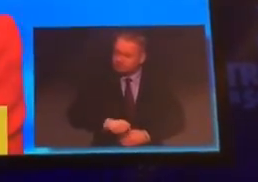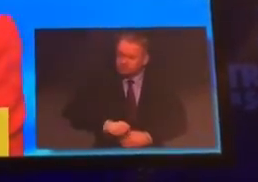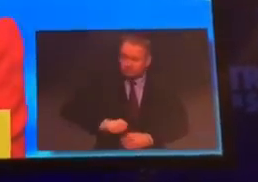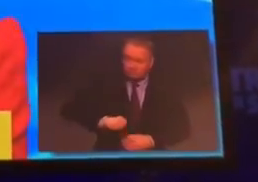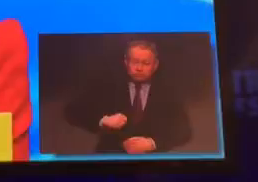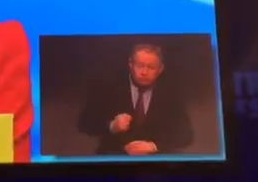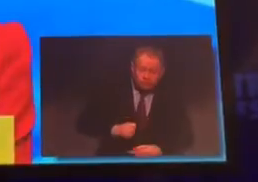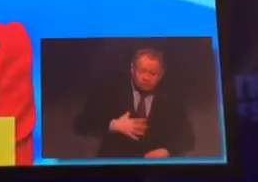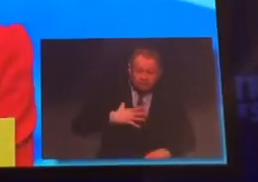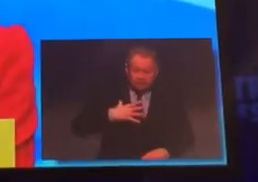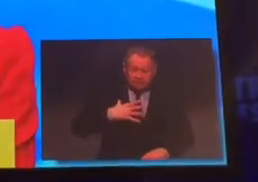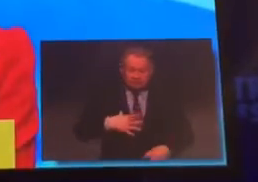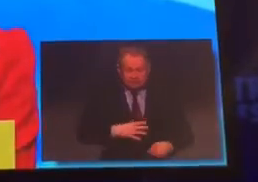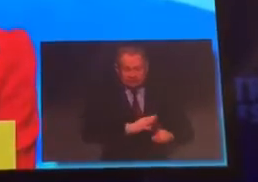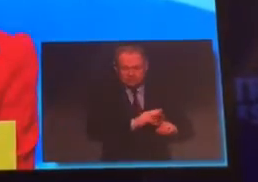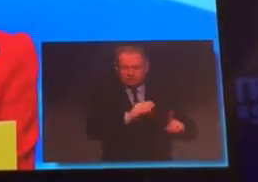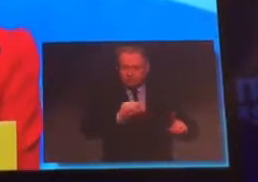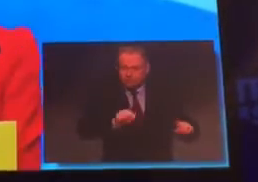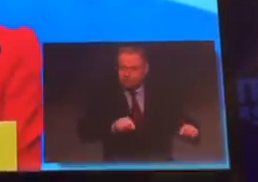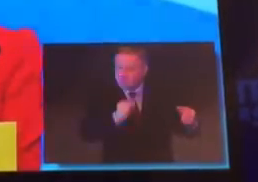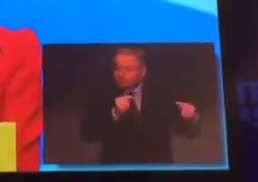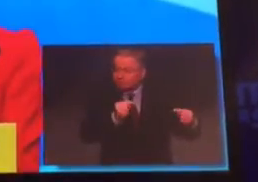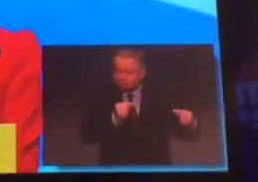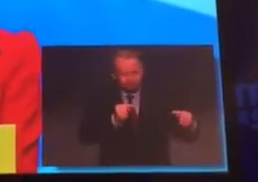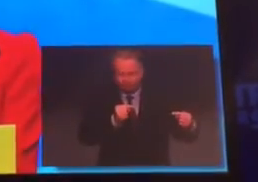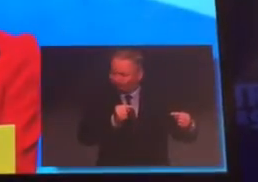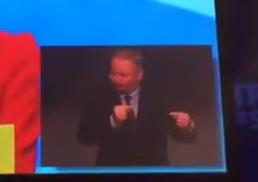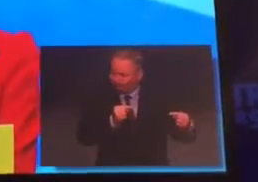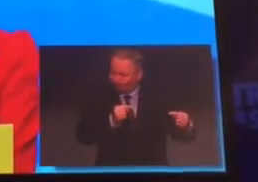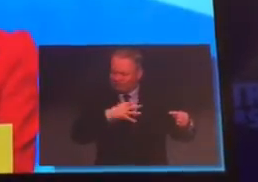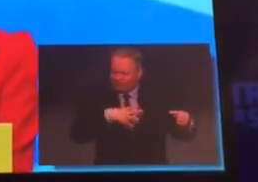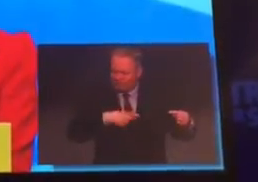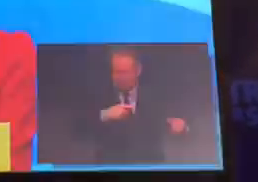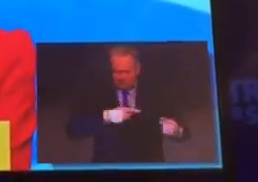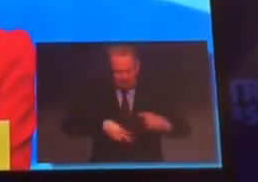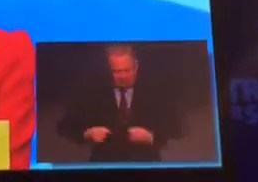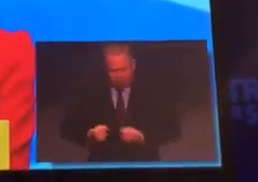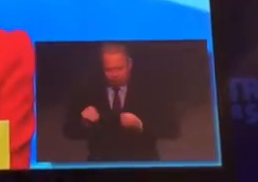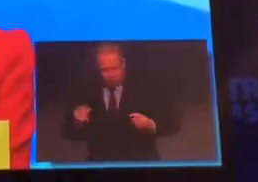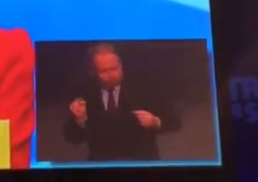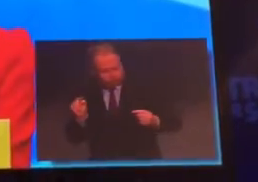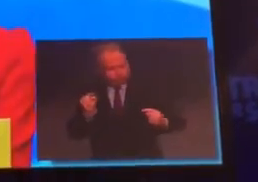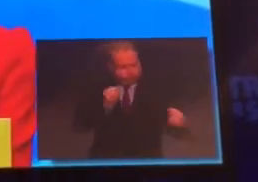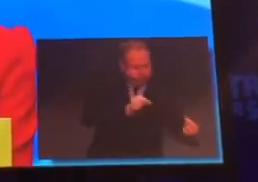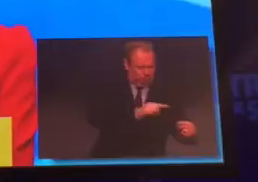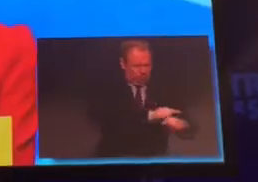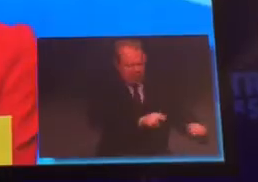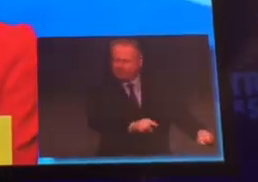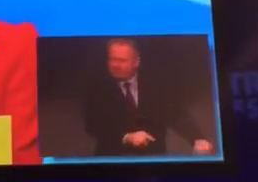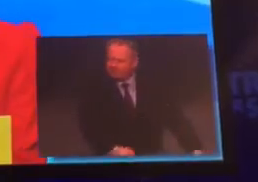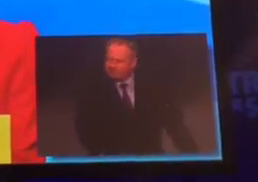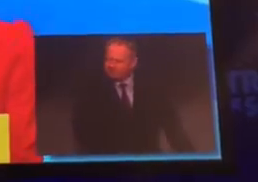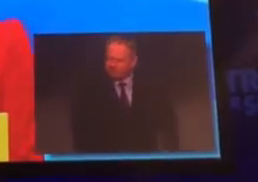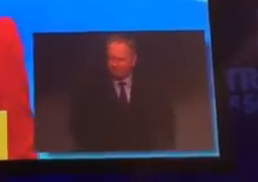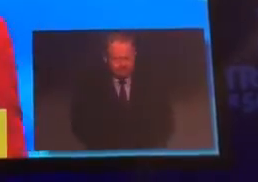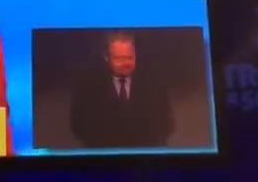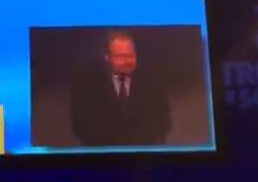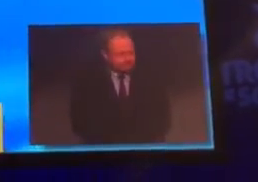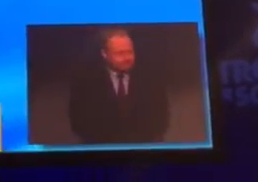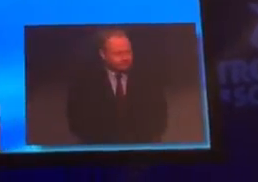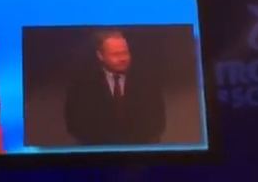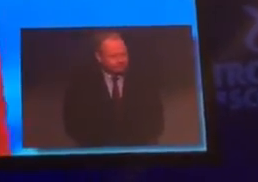doesn't need a Tory opposition. Scotland needs a strong and determined opposition to the